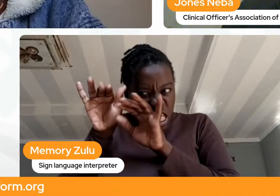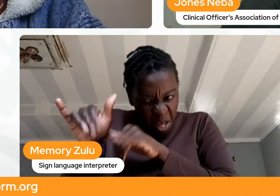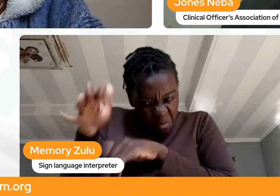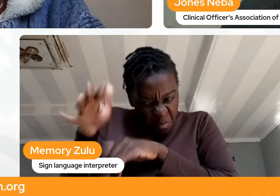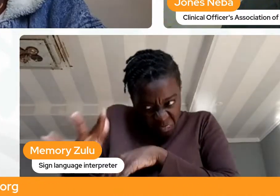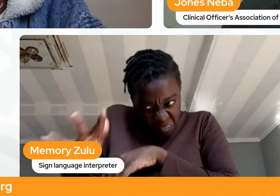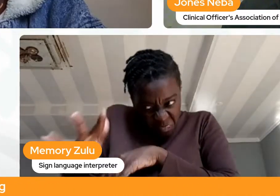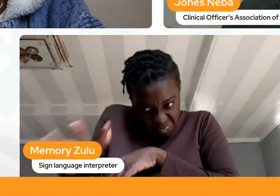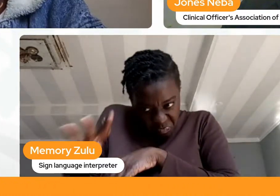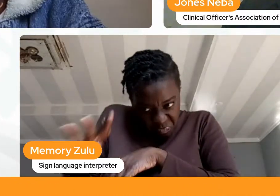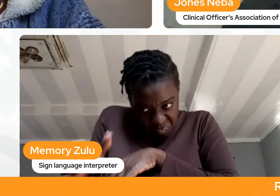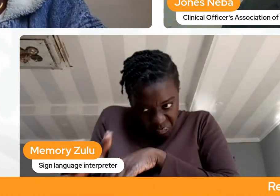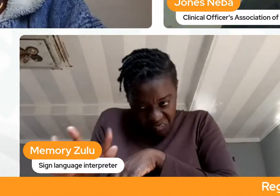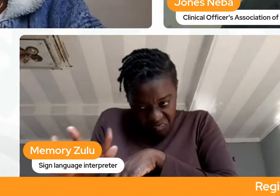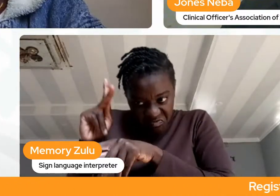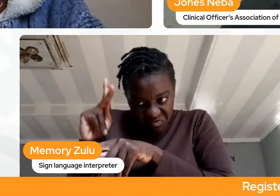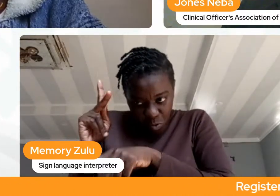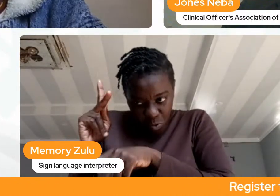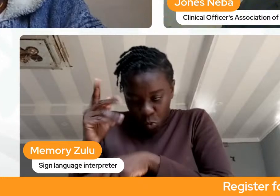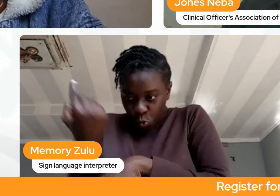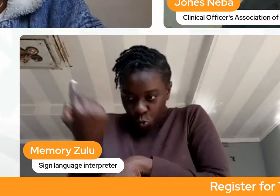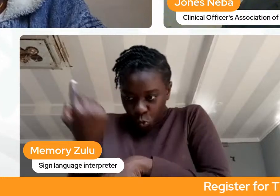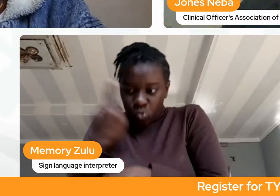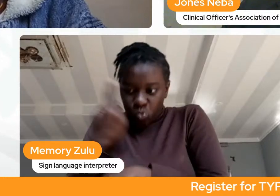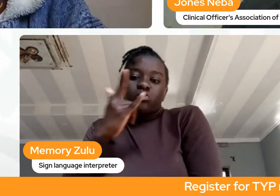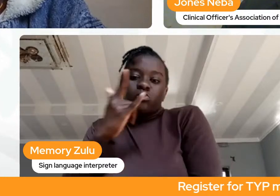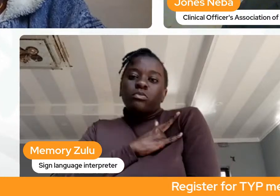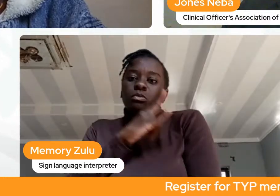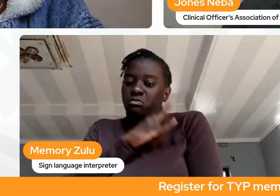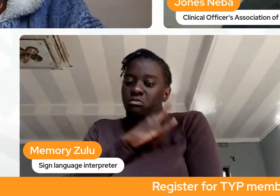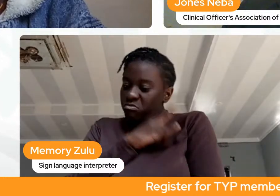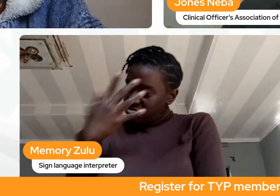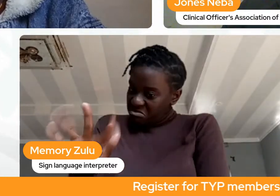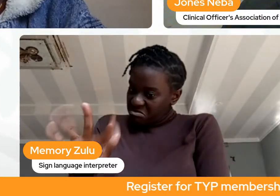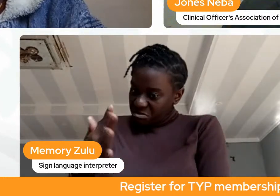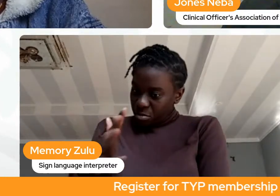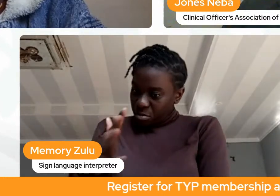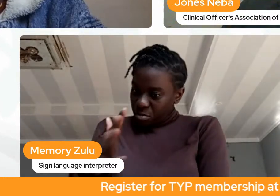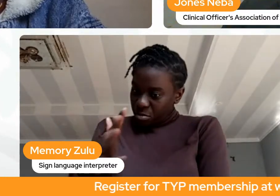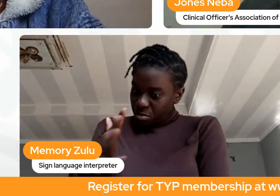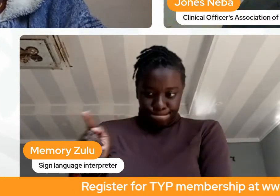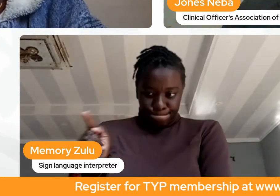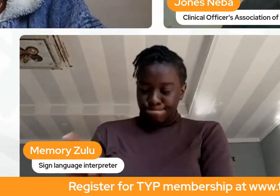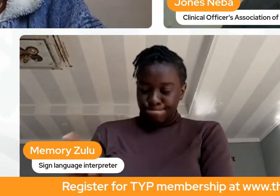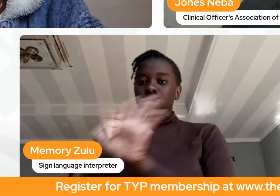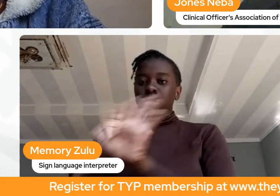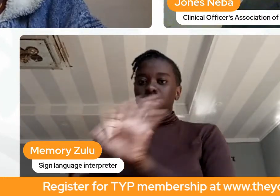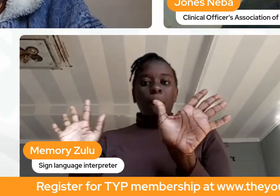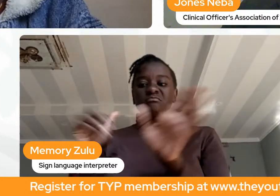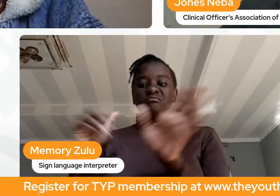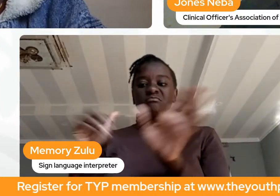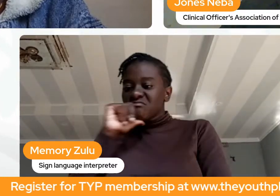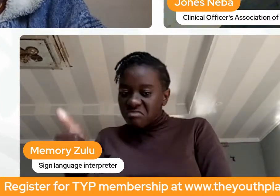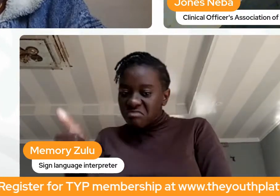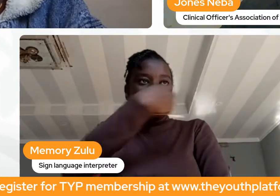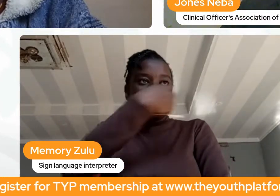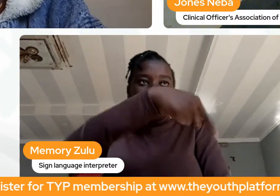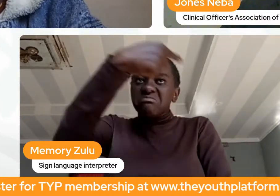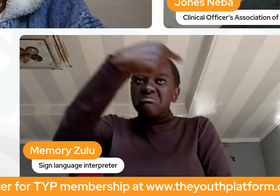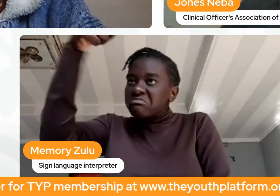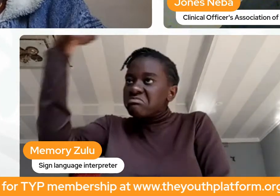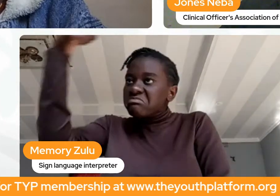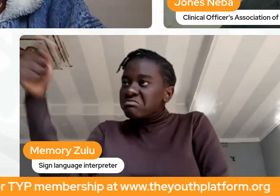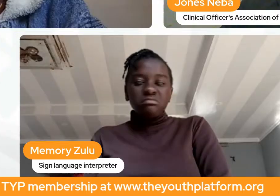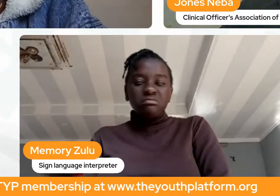consistently as well as correctly. So you do it to say, today I'm going to use a condom, or you're going to visit somebody. You use